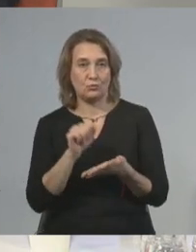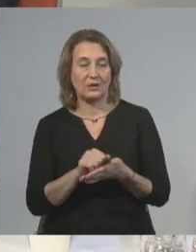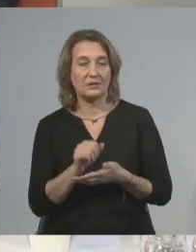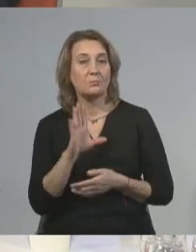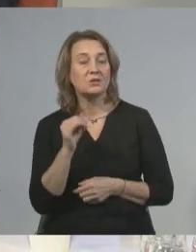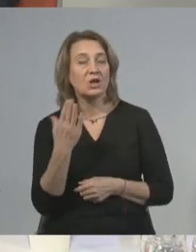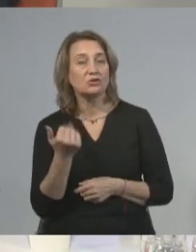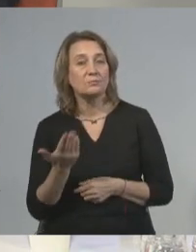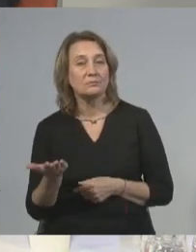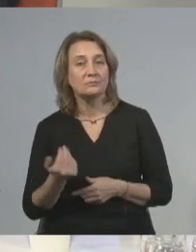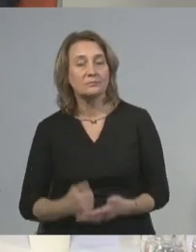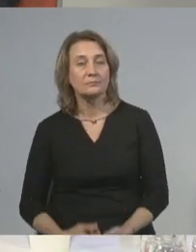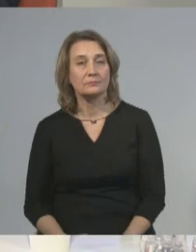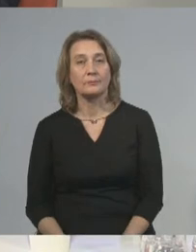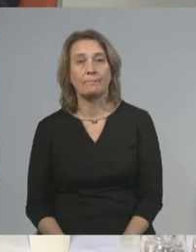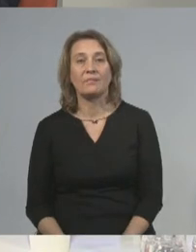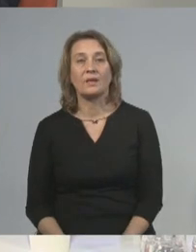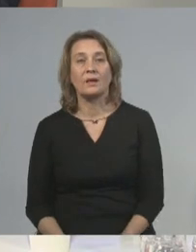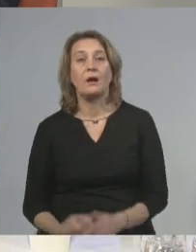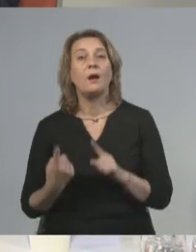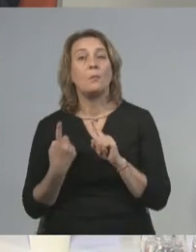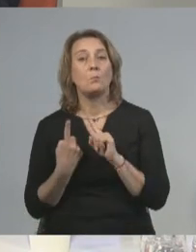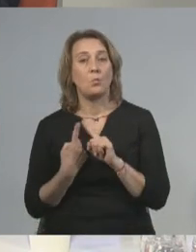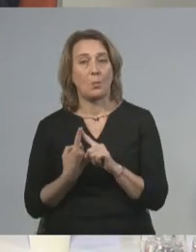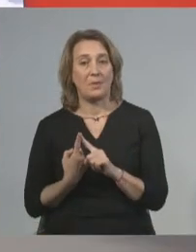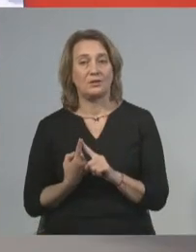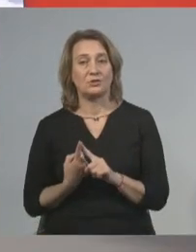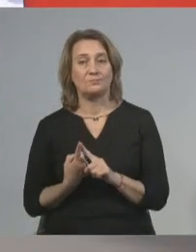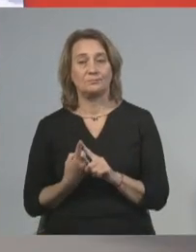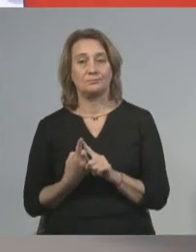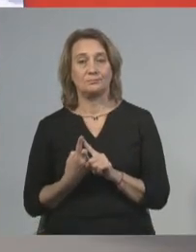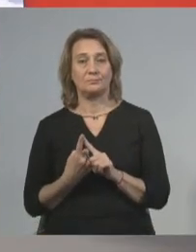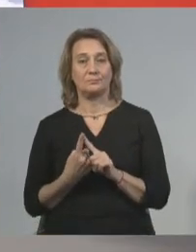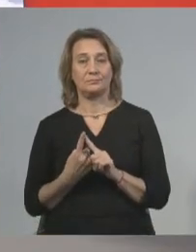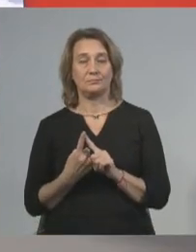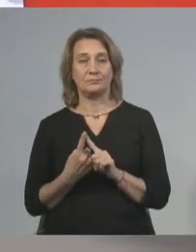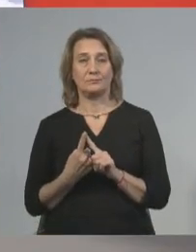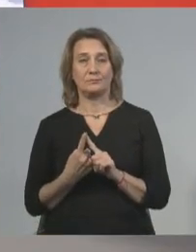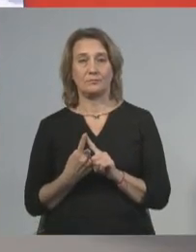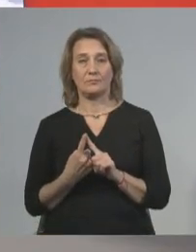sash well first of all